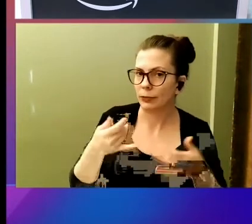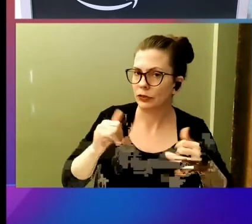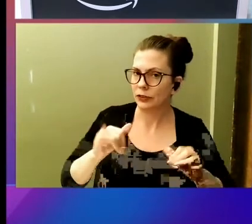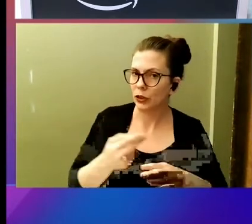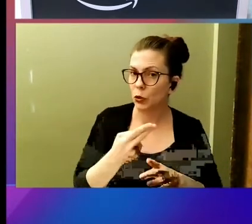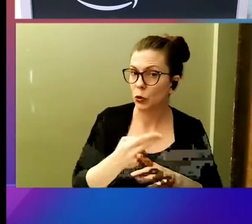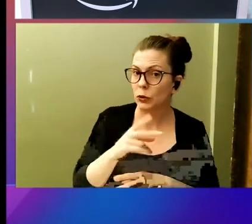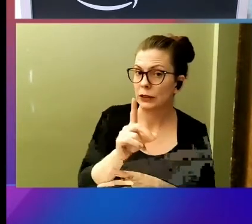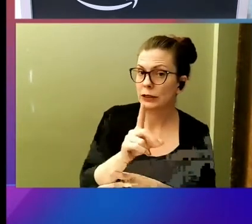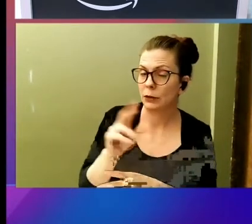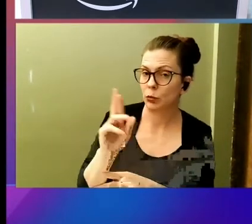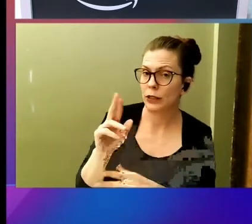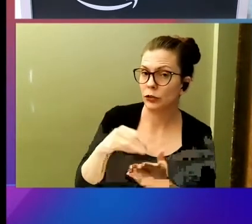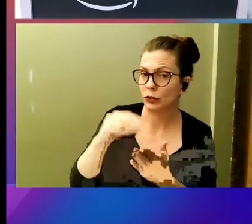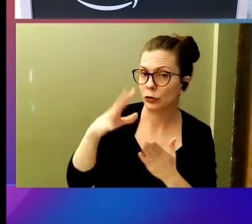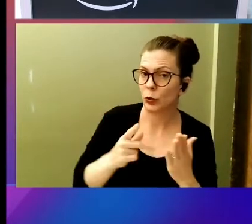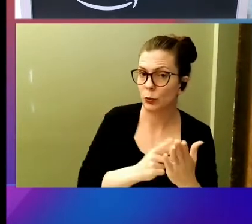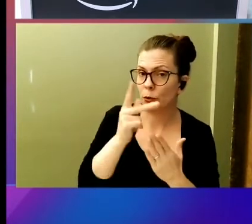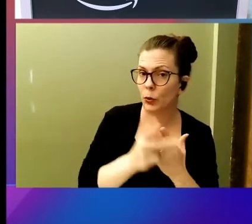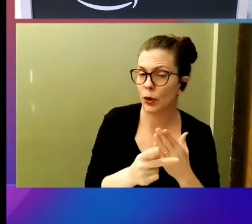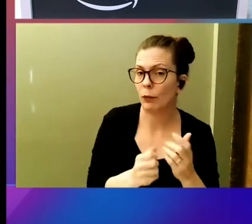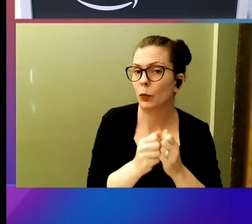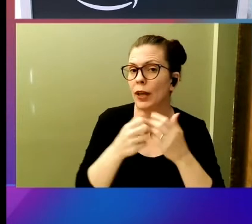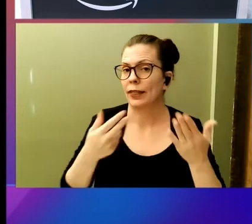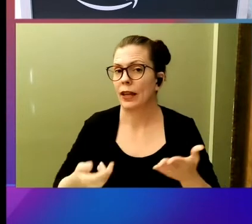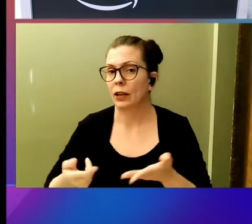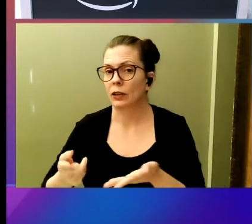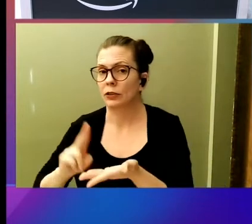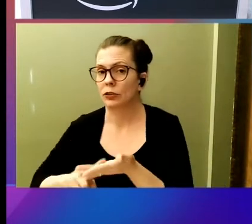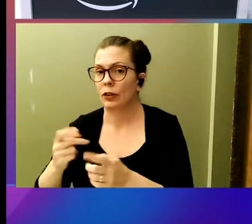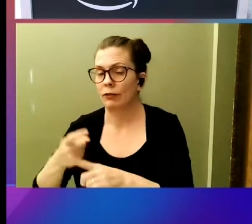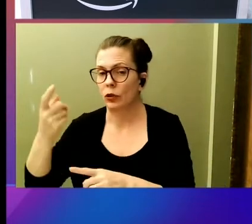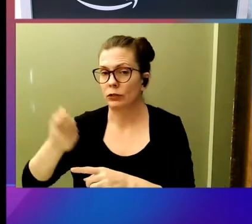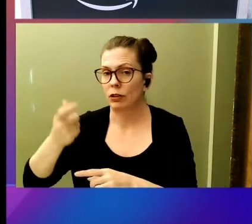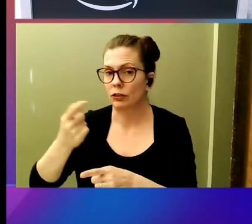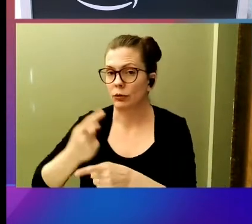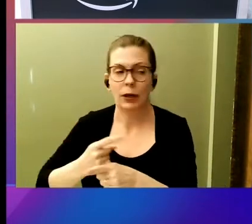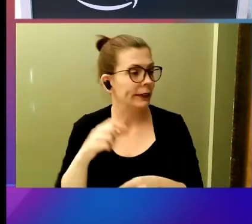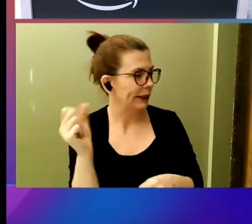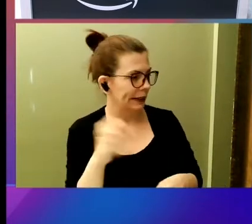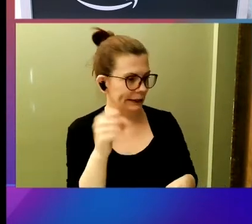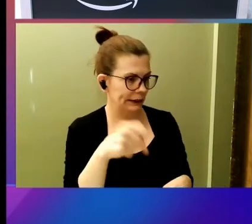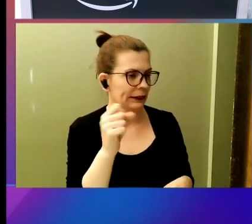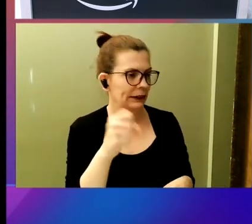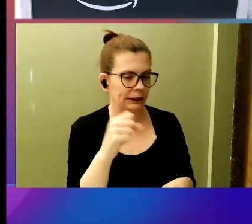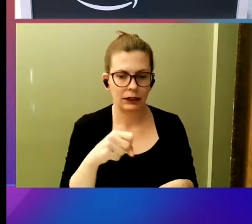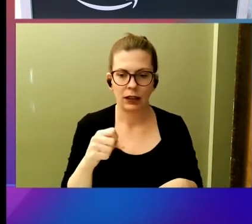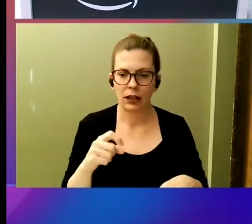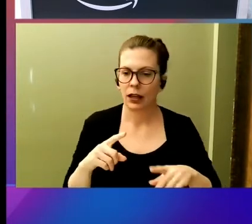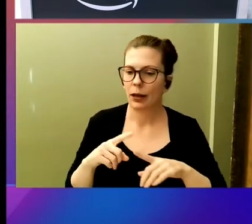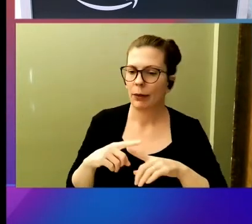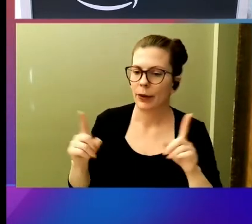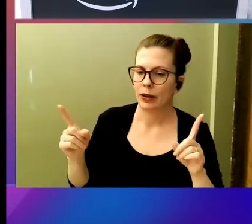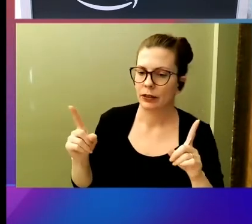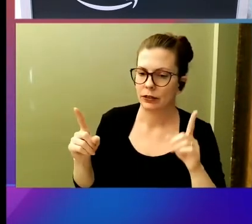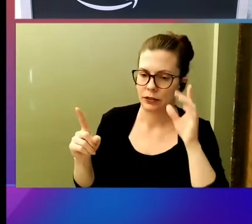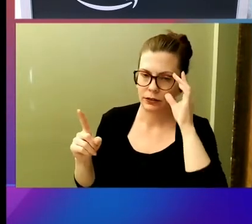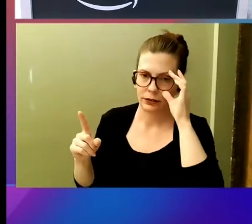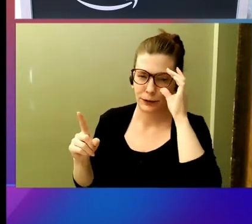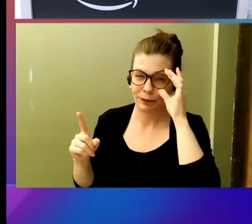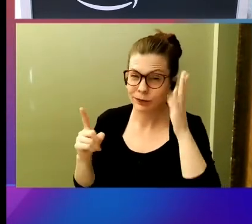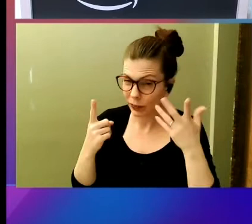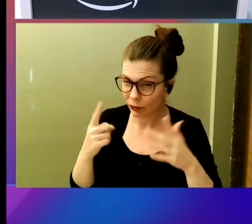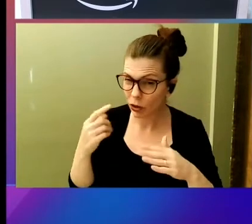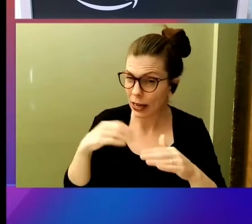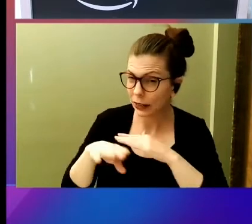program without wanting to sign up for the scholarship. Exactly. Okay. Yep. But it's to get access to a scholarship,